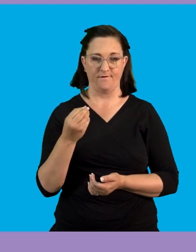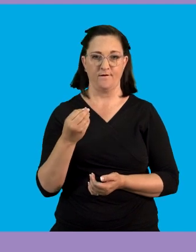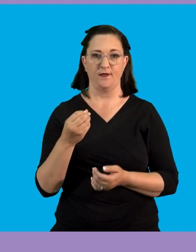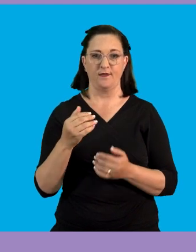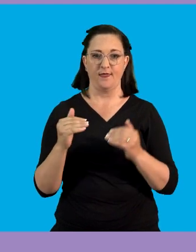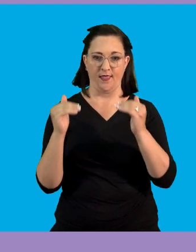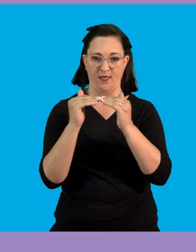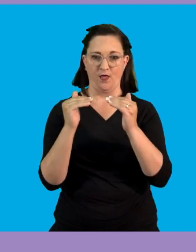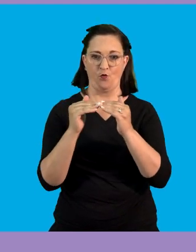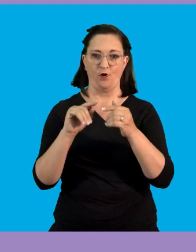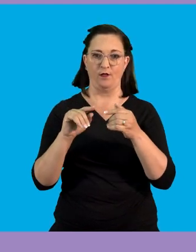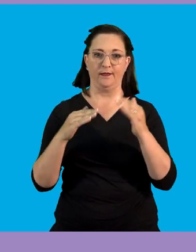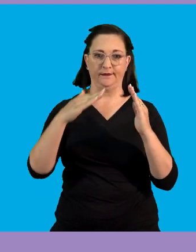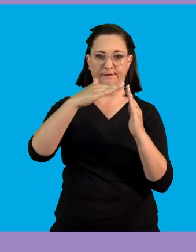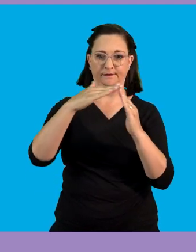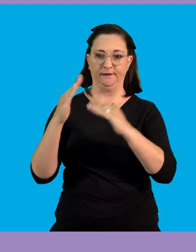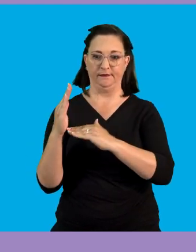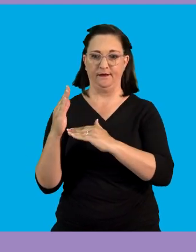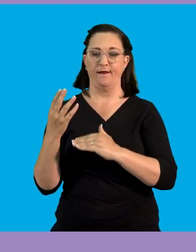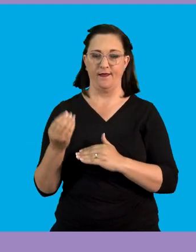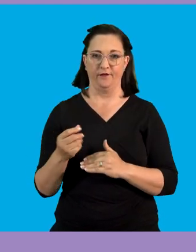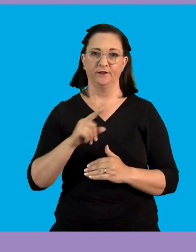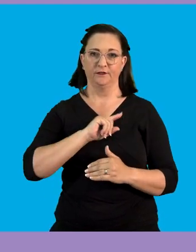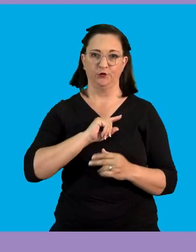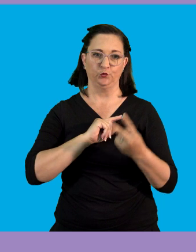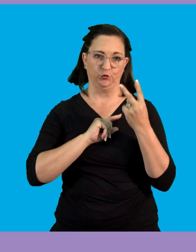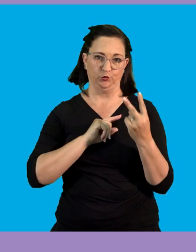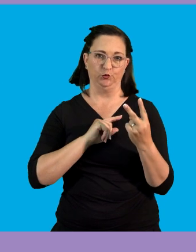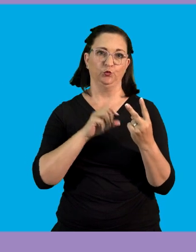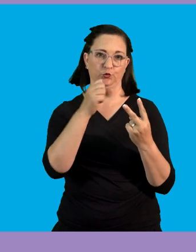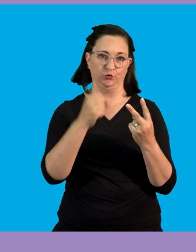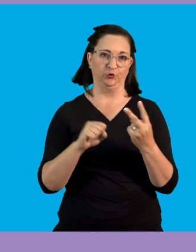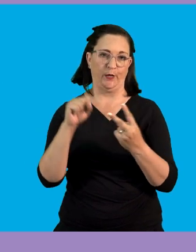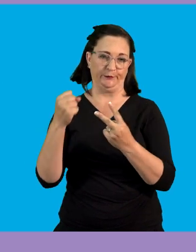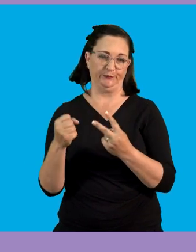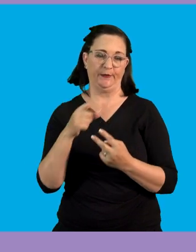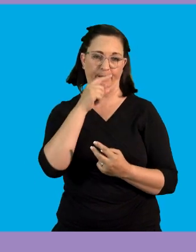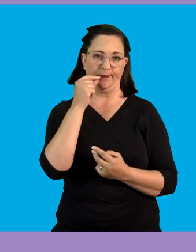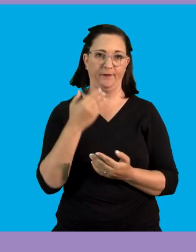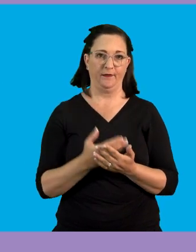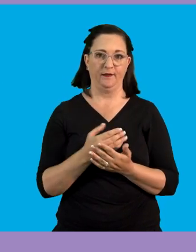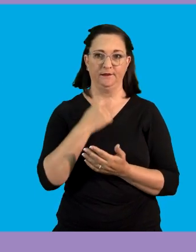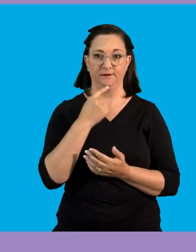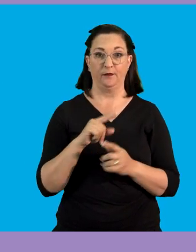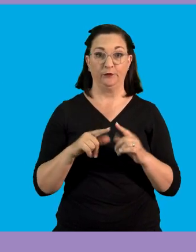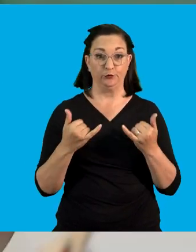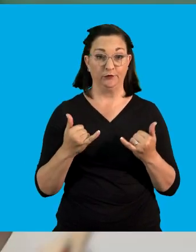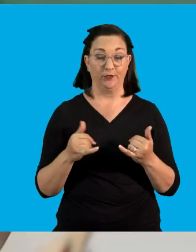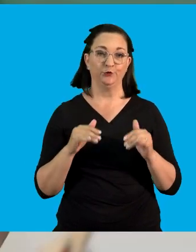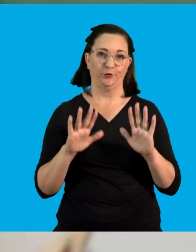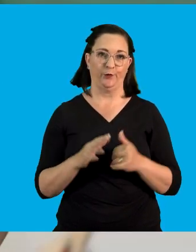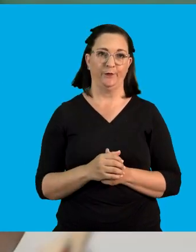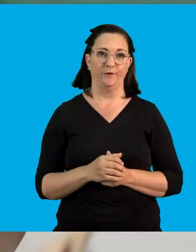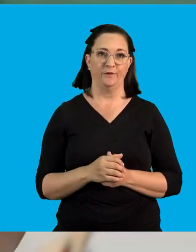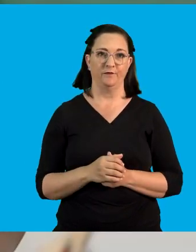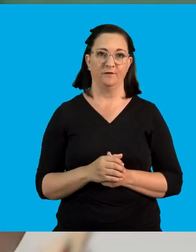and adjacent sides as well. So that is why we are saying it's a rhombus and a kite. Let's stop